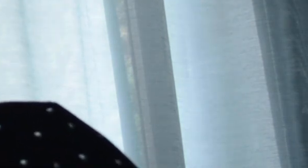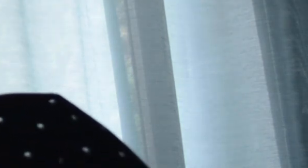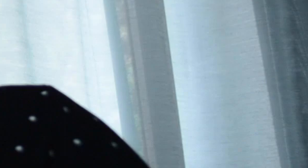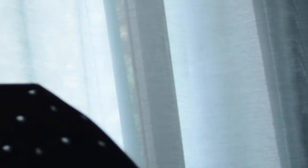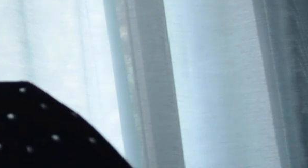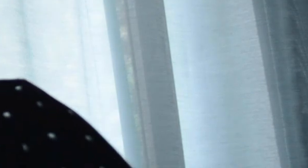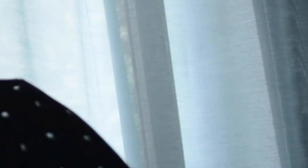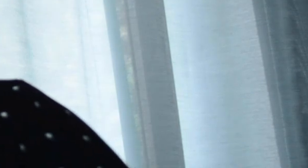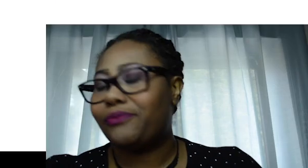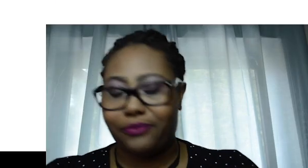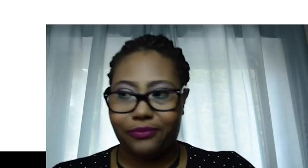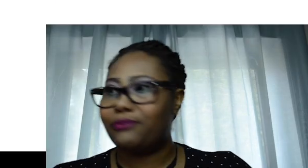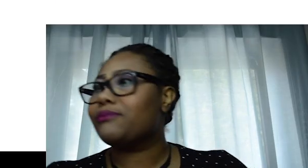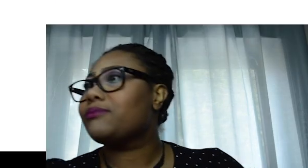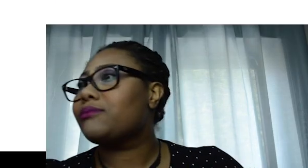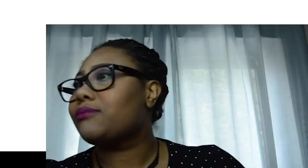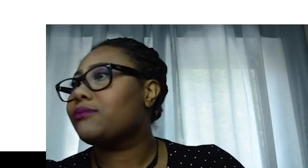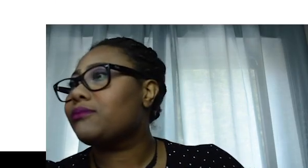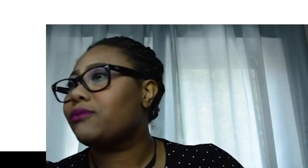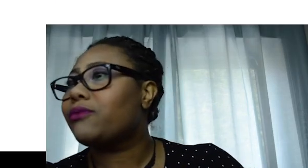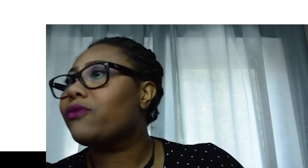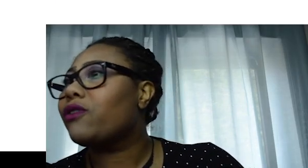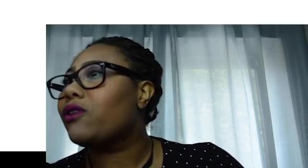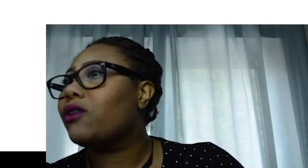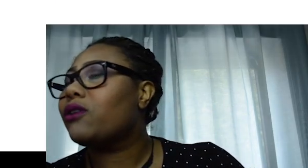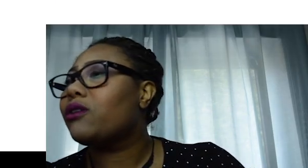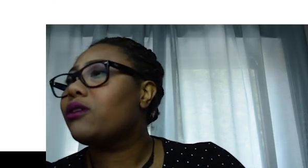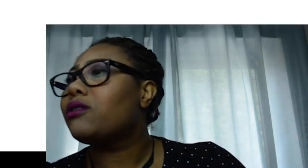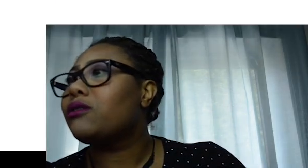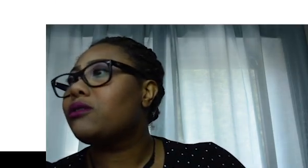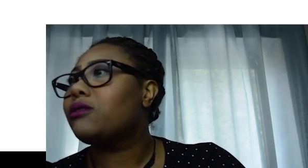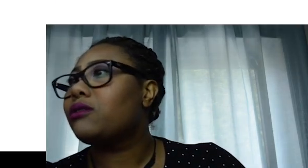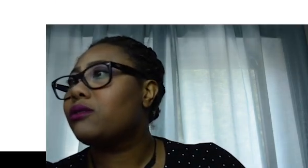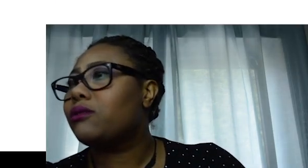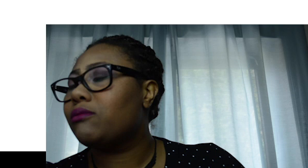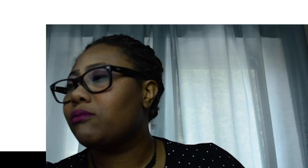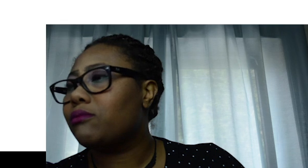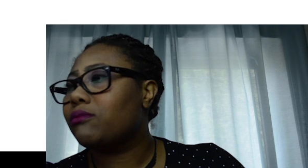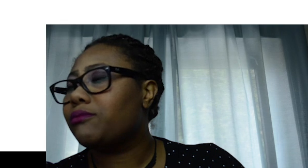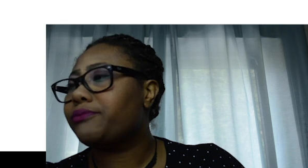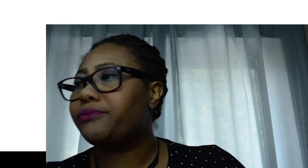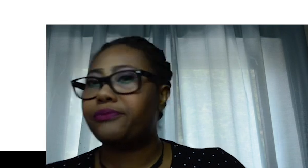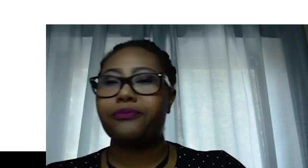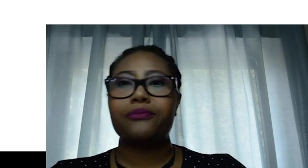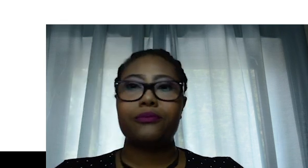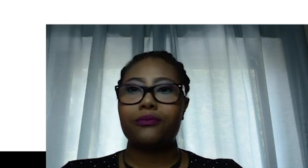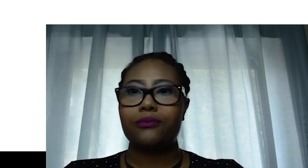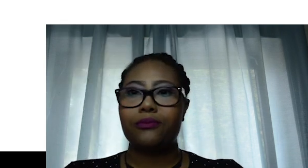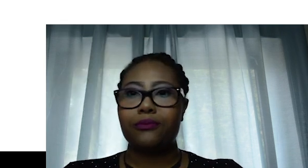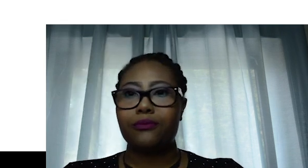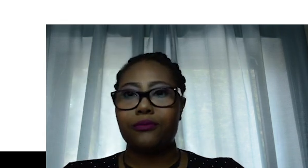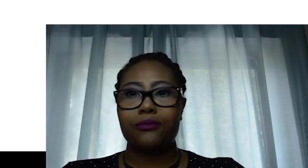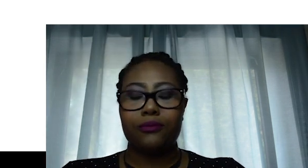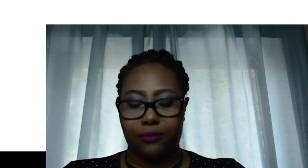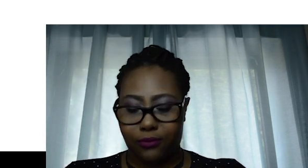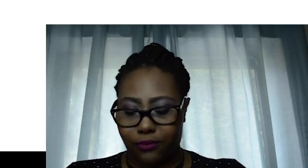this. So let's go. This virtual festival has been organized by Youth Celebrate Diversity, and the festival